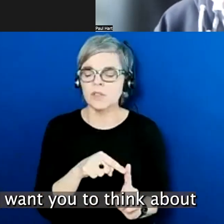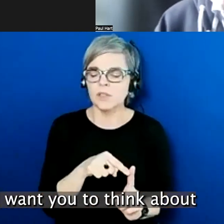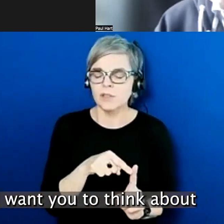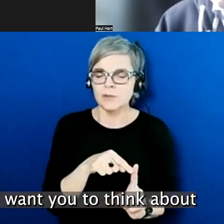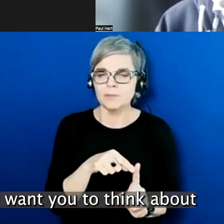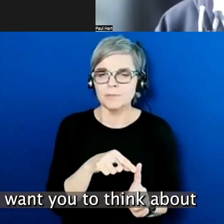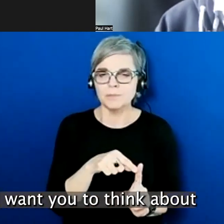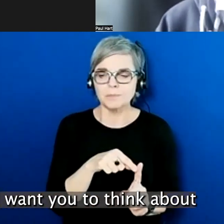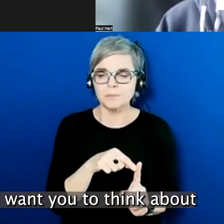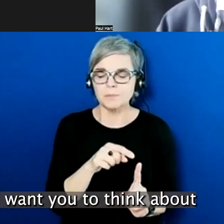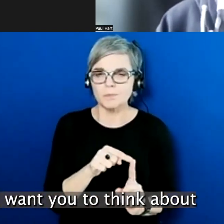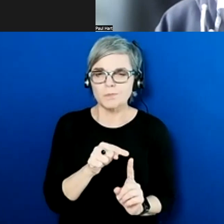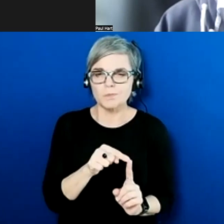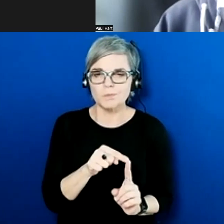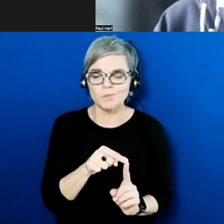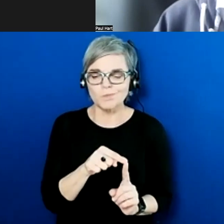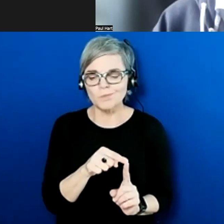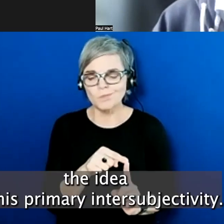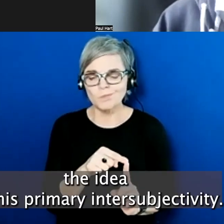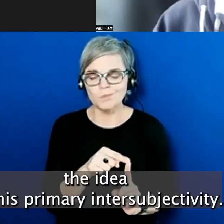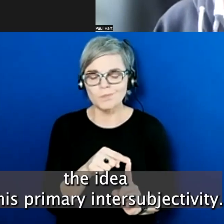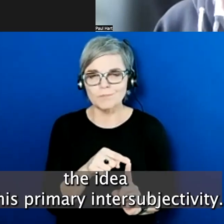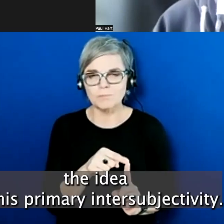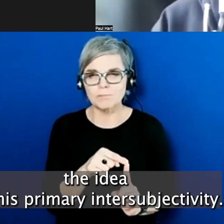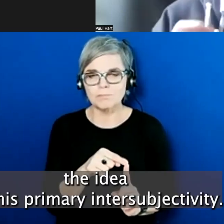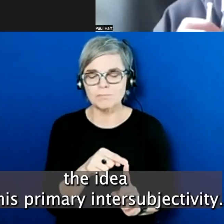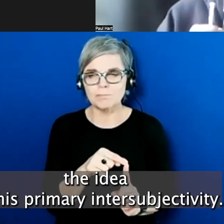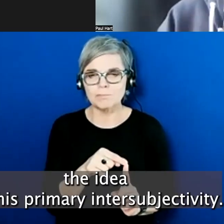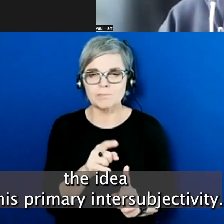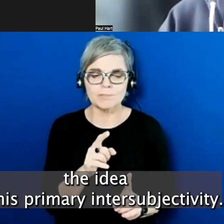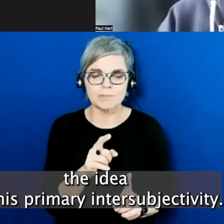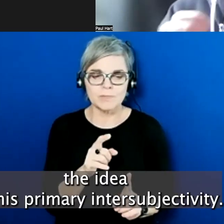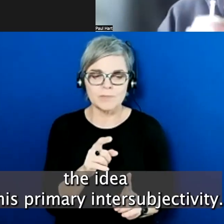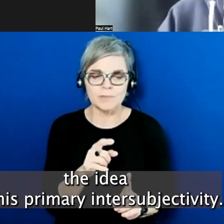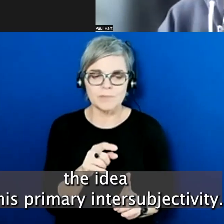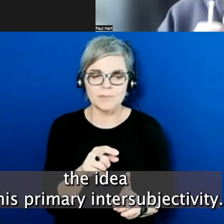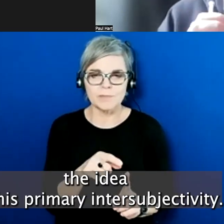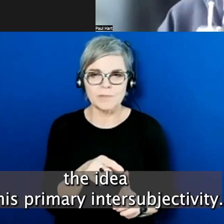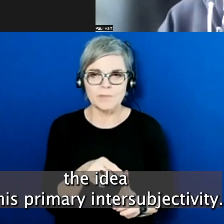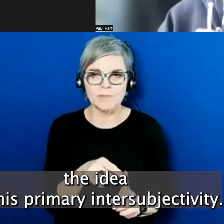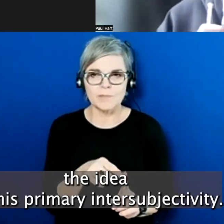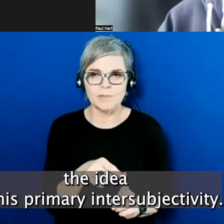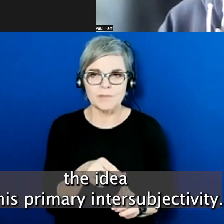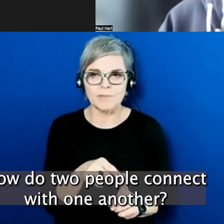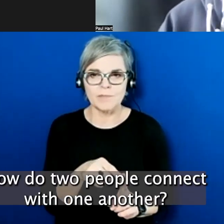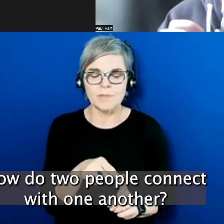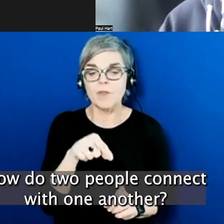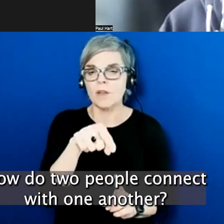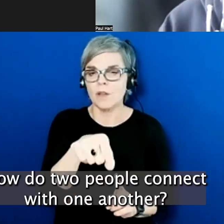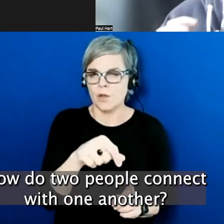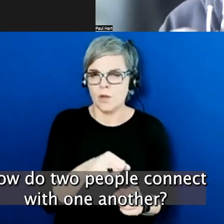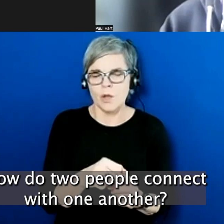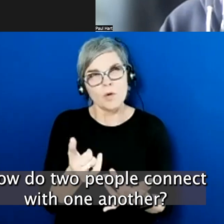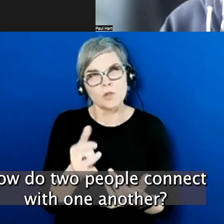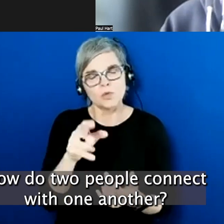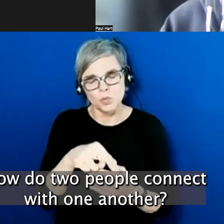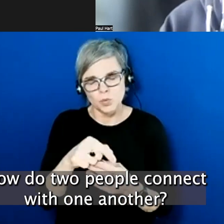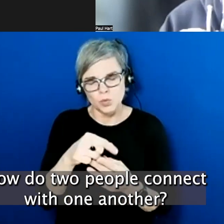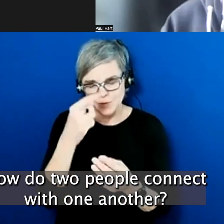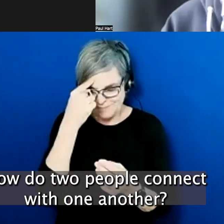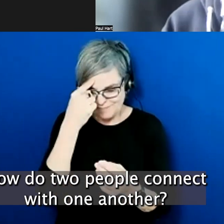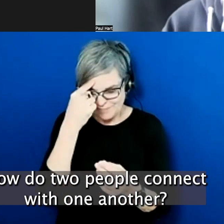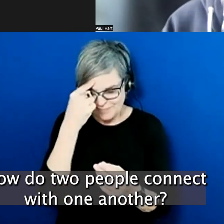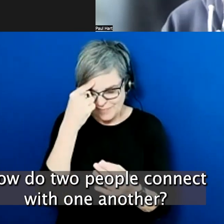think about the idea of this primary intersubjectivity. How do two